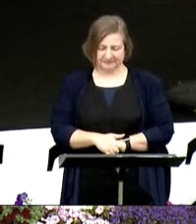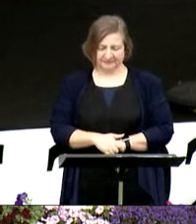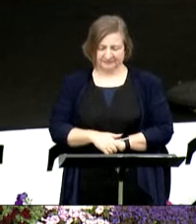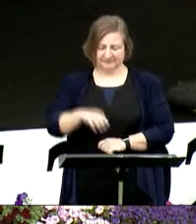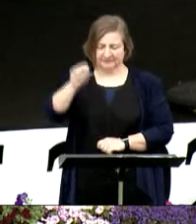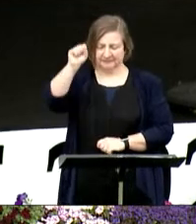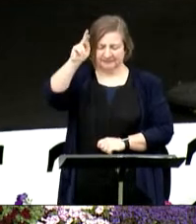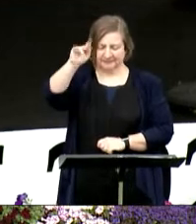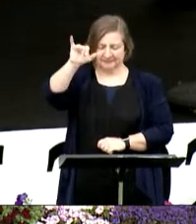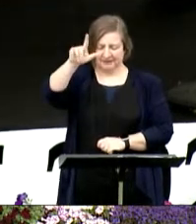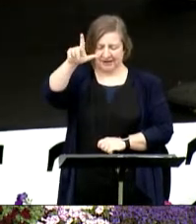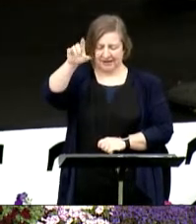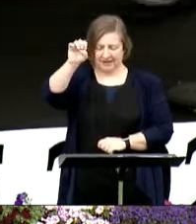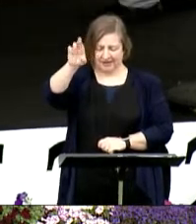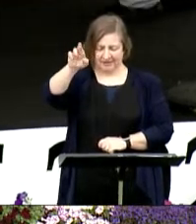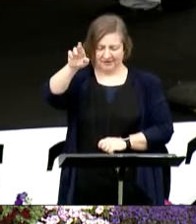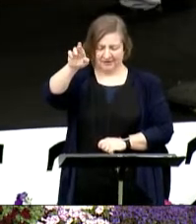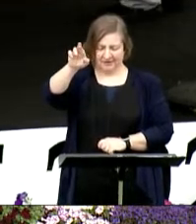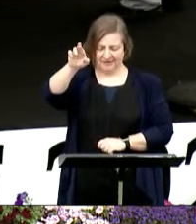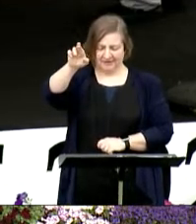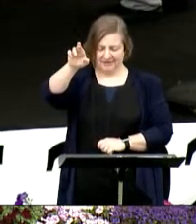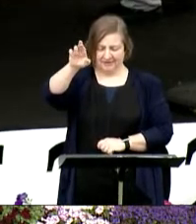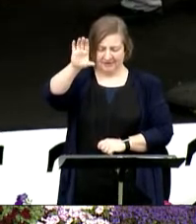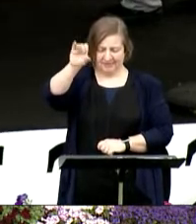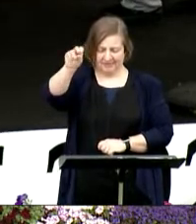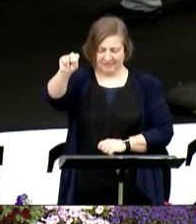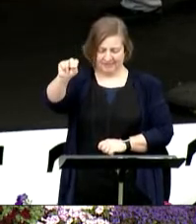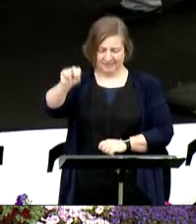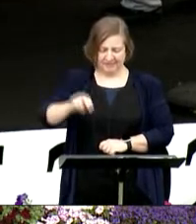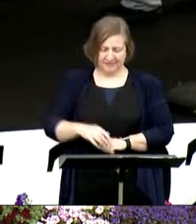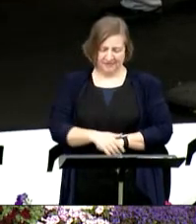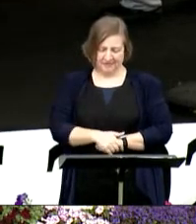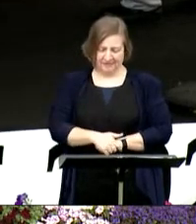Scatter, go, Gagoon.